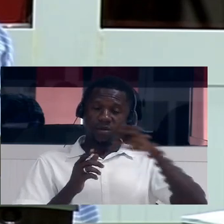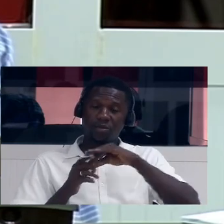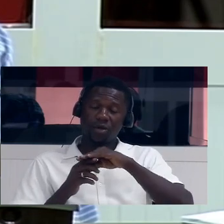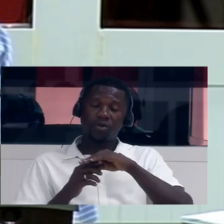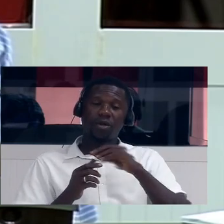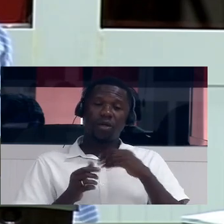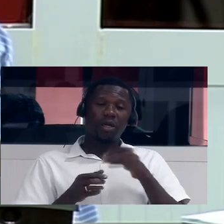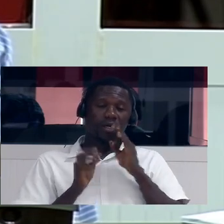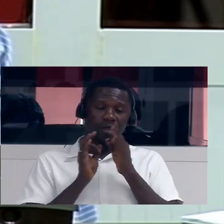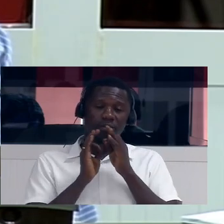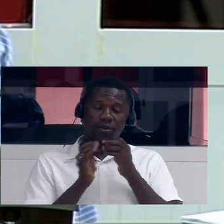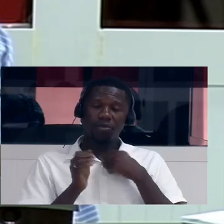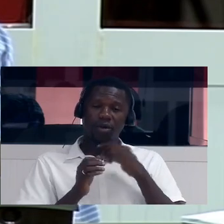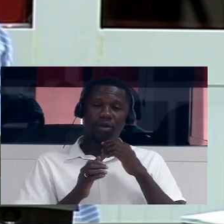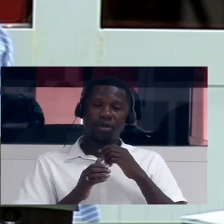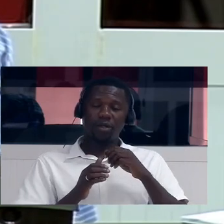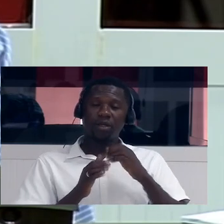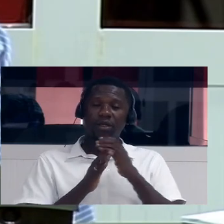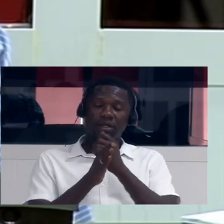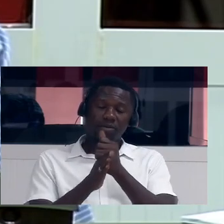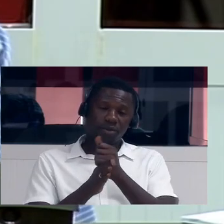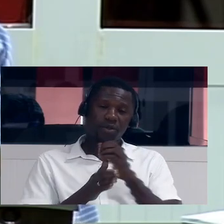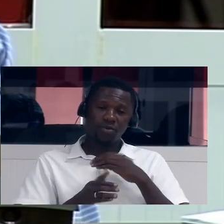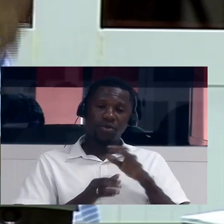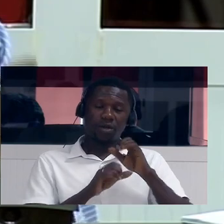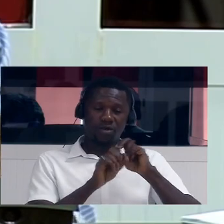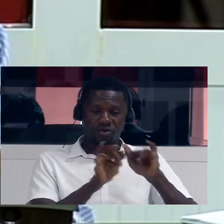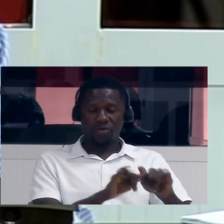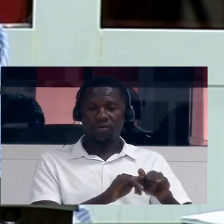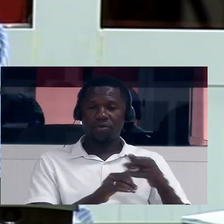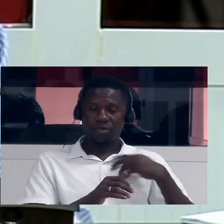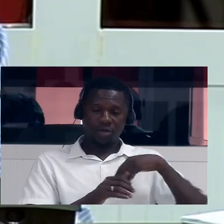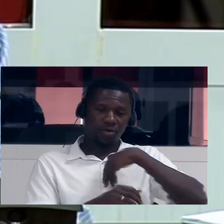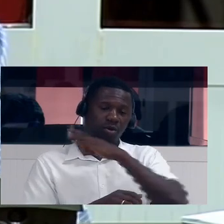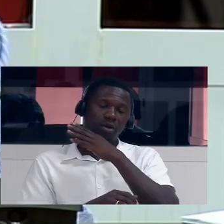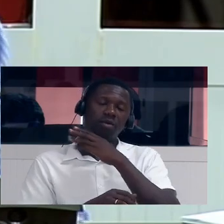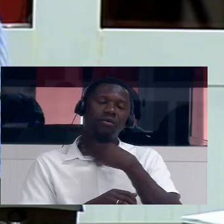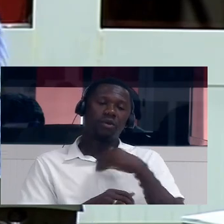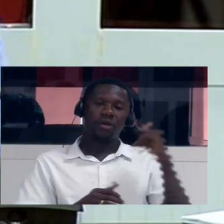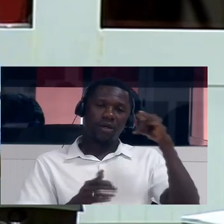and to report to me when I come back. And I left and went to the airport.